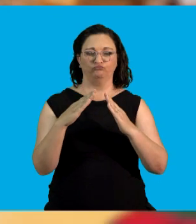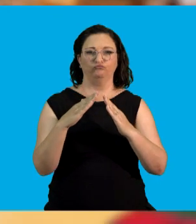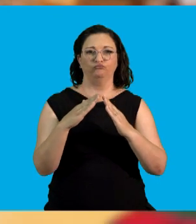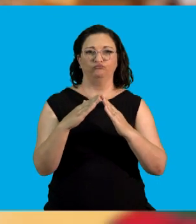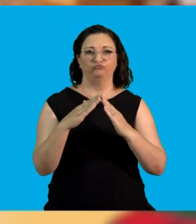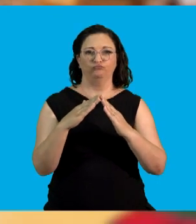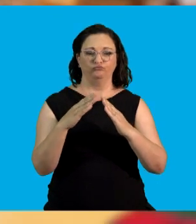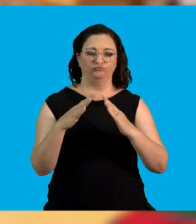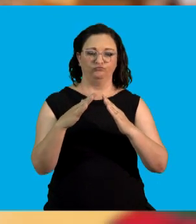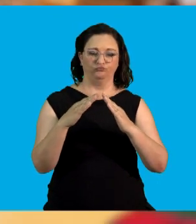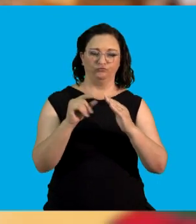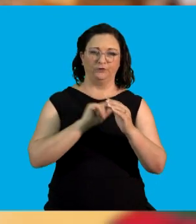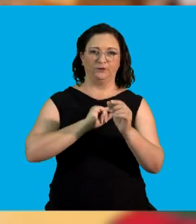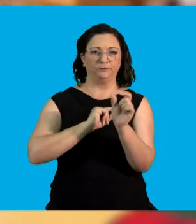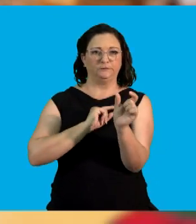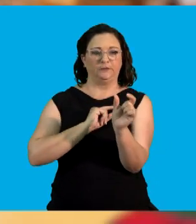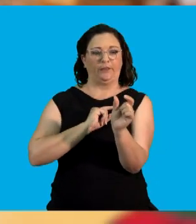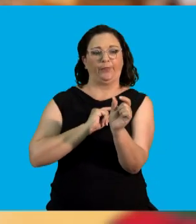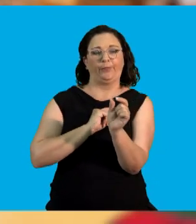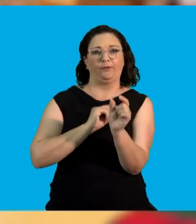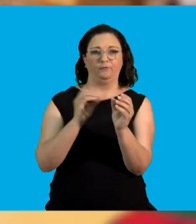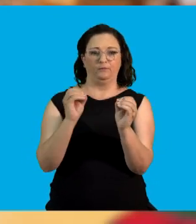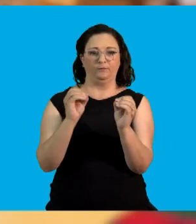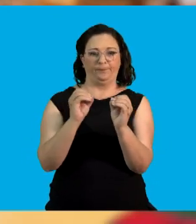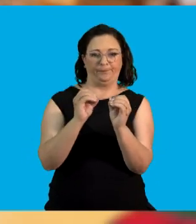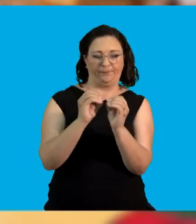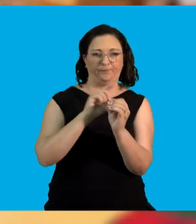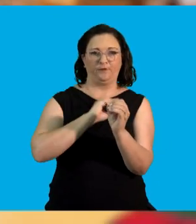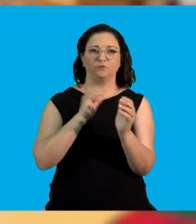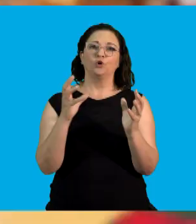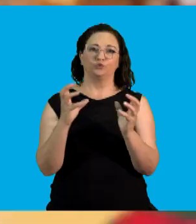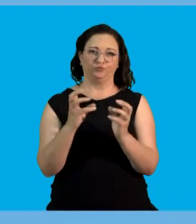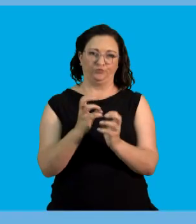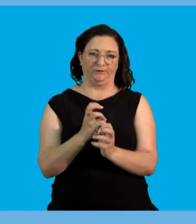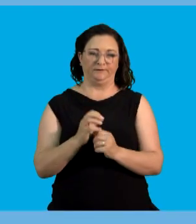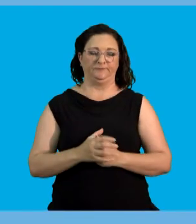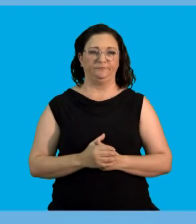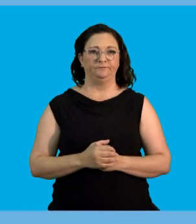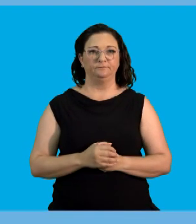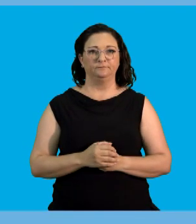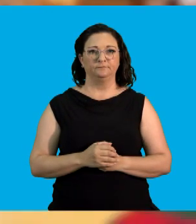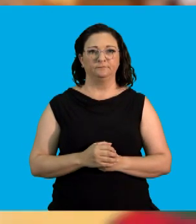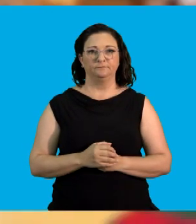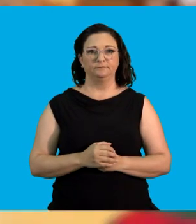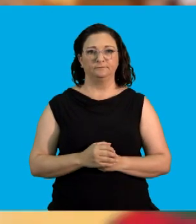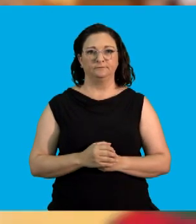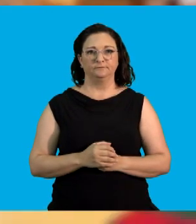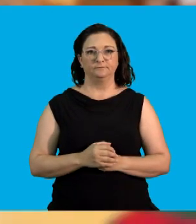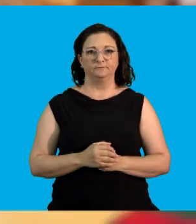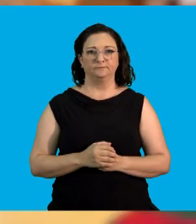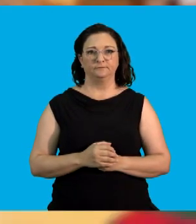roof panel, the spaces between the particles decreases, and therefore we say they contract.